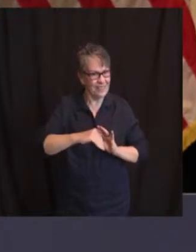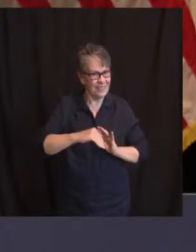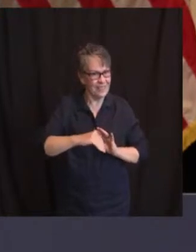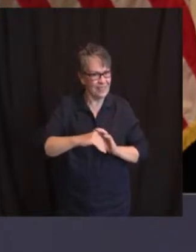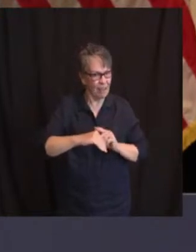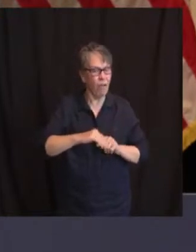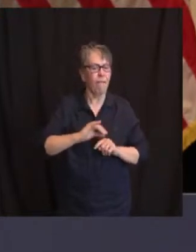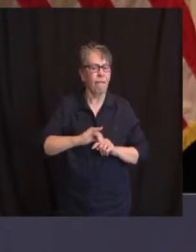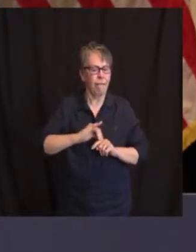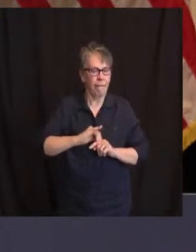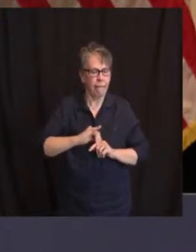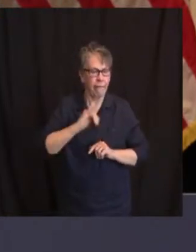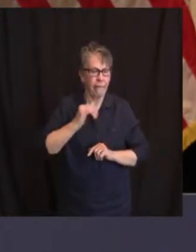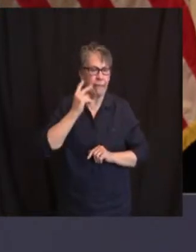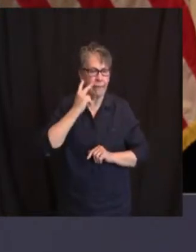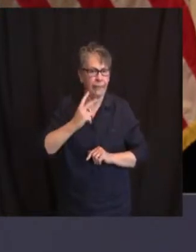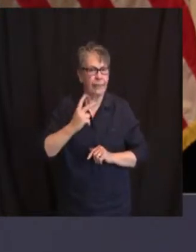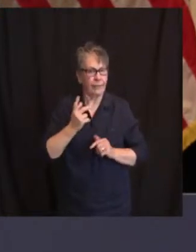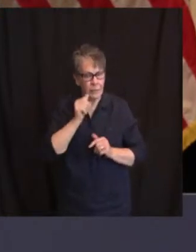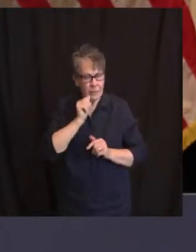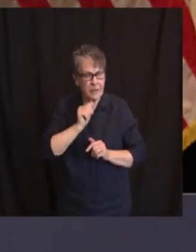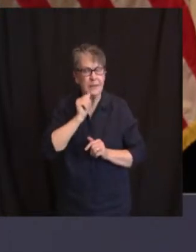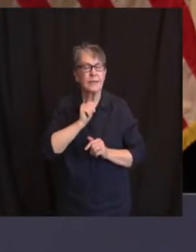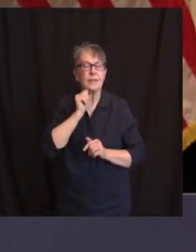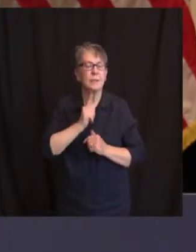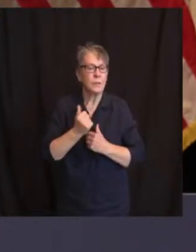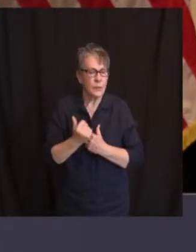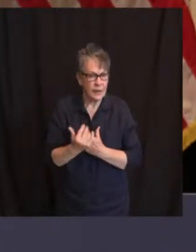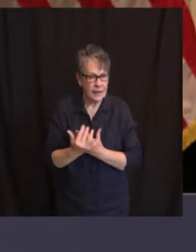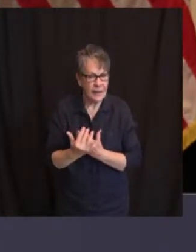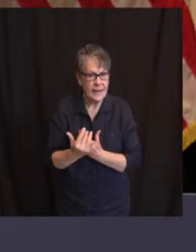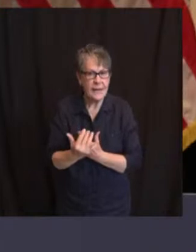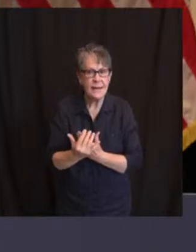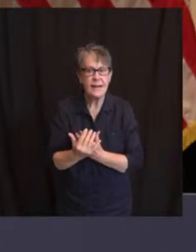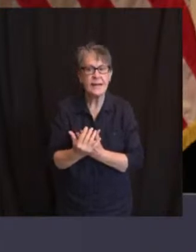can. And the least amount of congregation